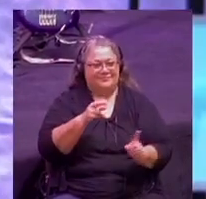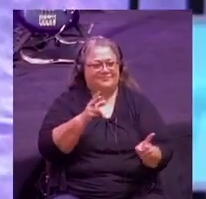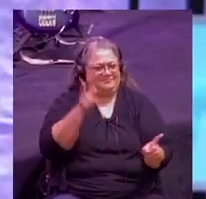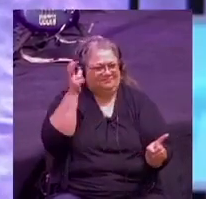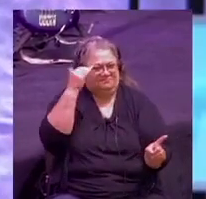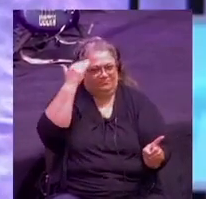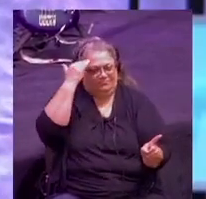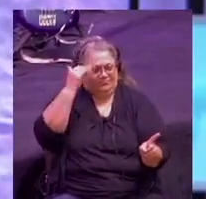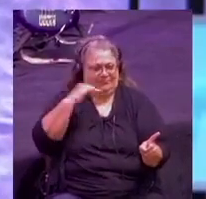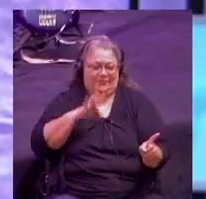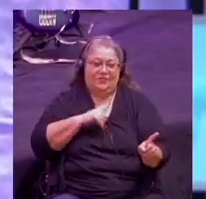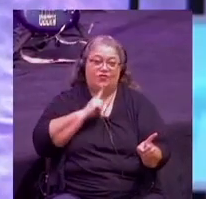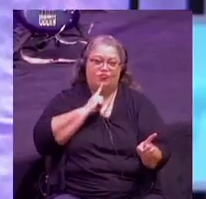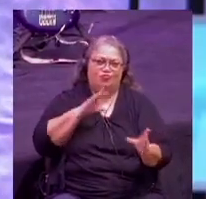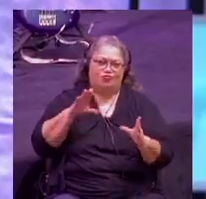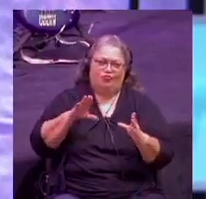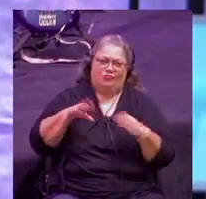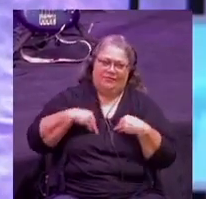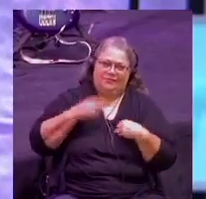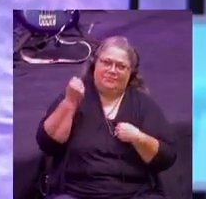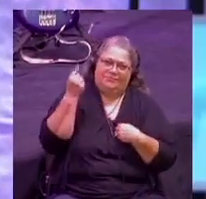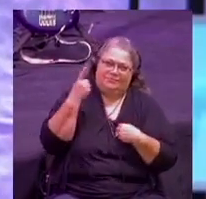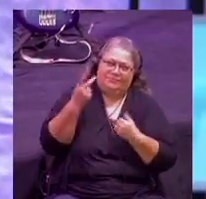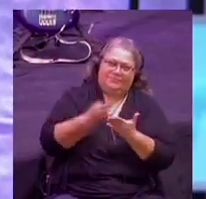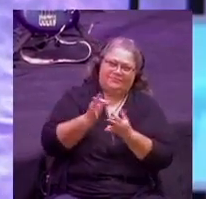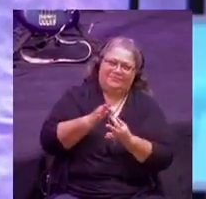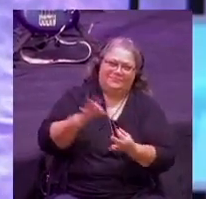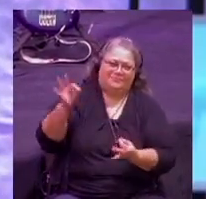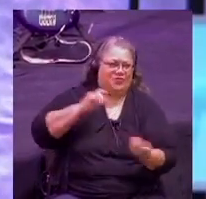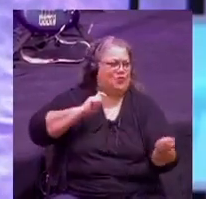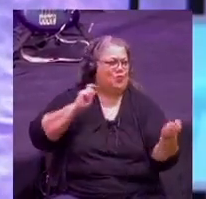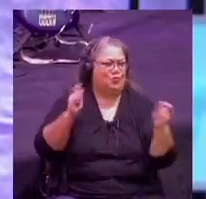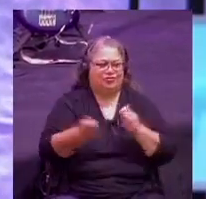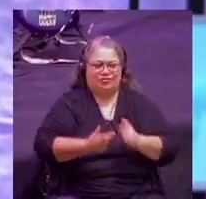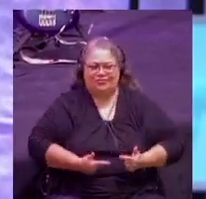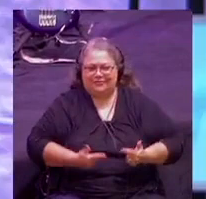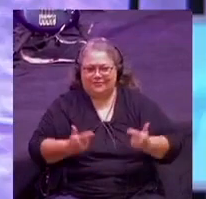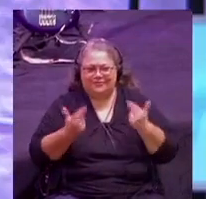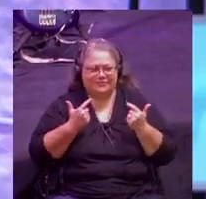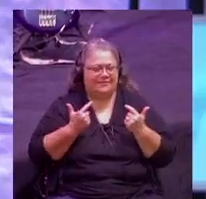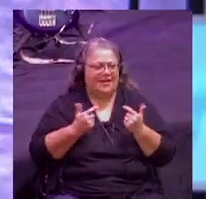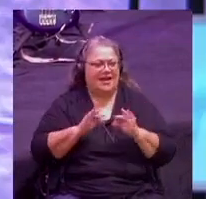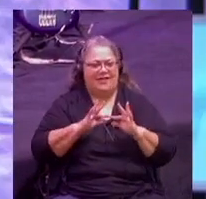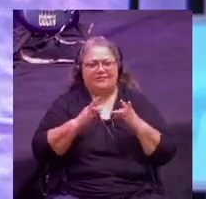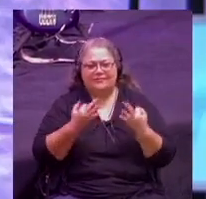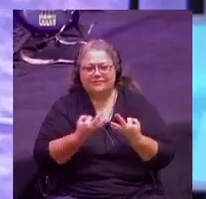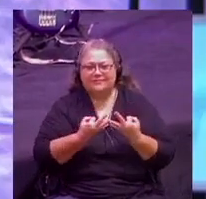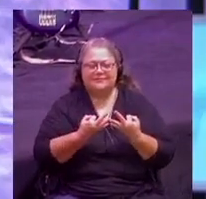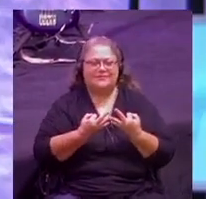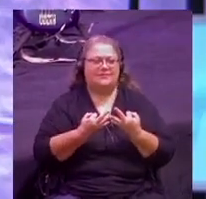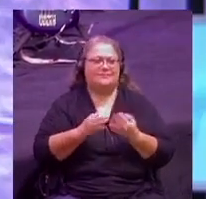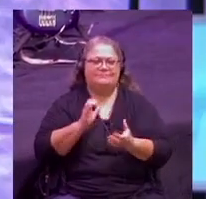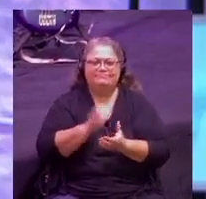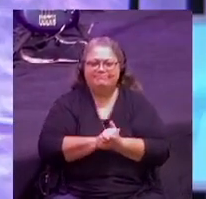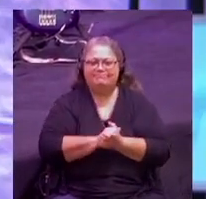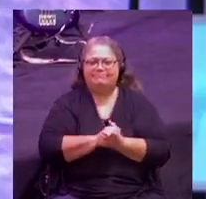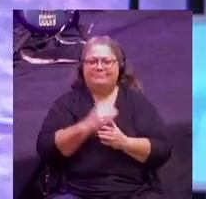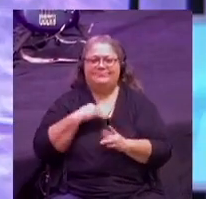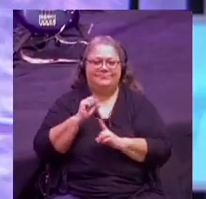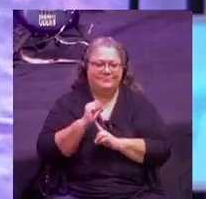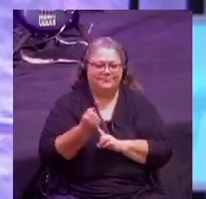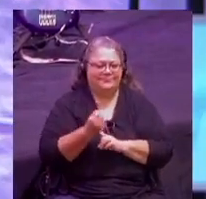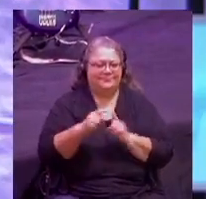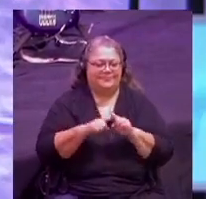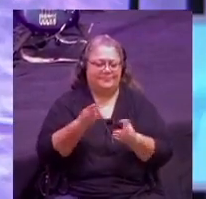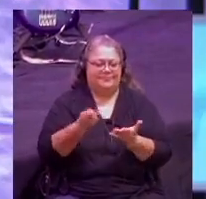what he can offer us, it'd change our lives. It'd change our marriage. It'd change our families. It'd change our situations. But the